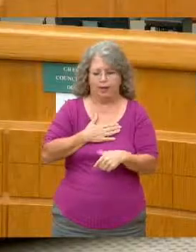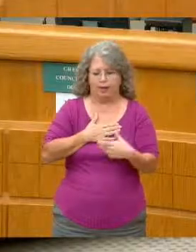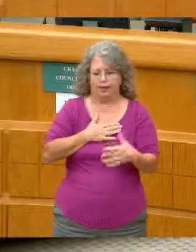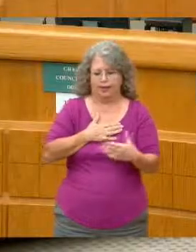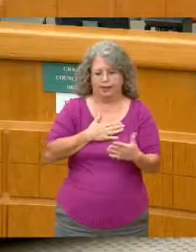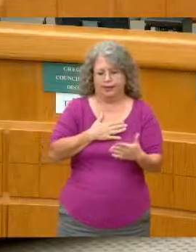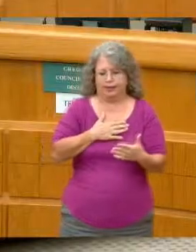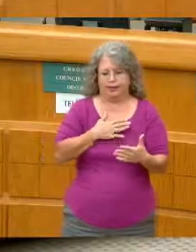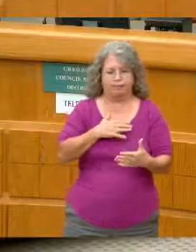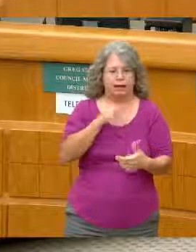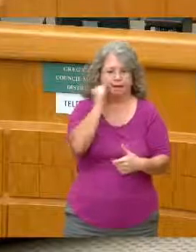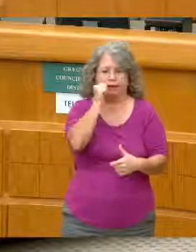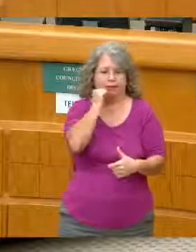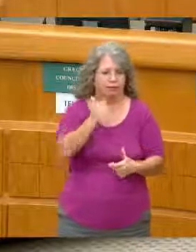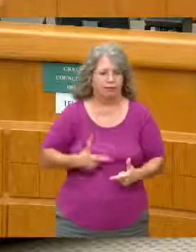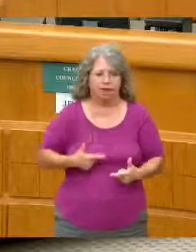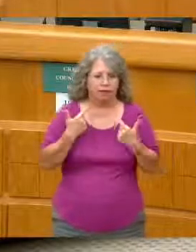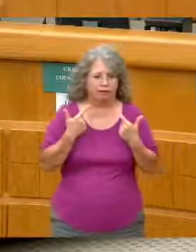in my own